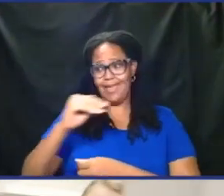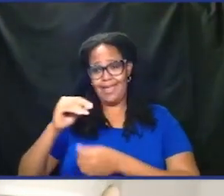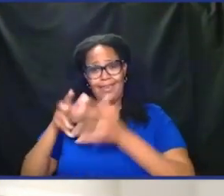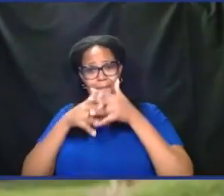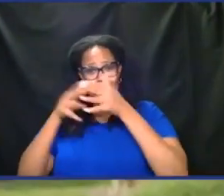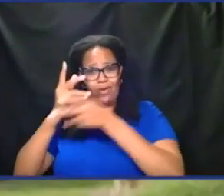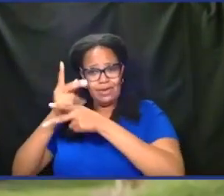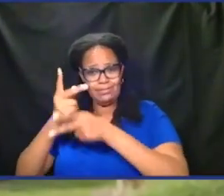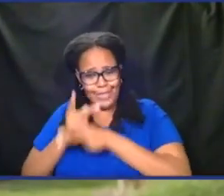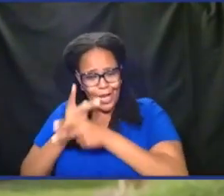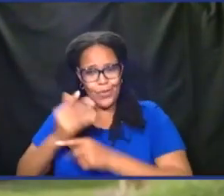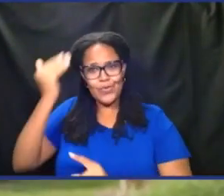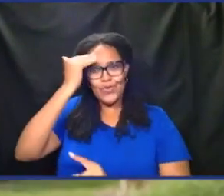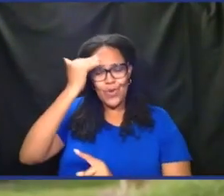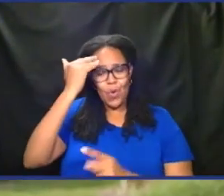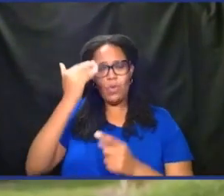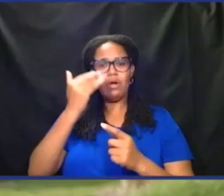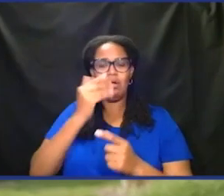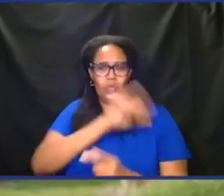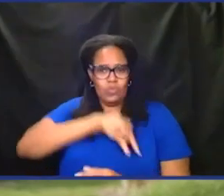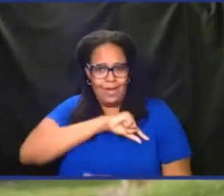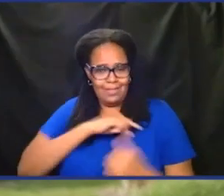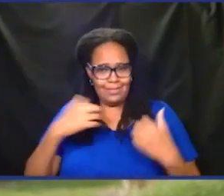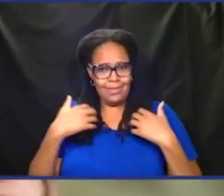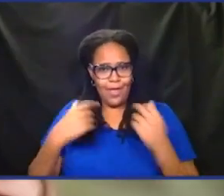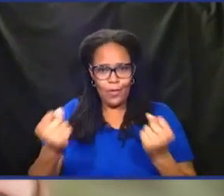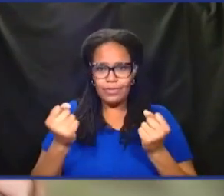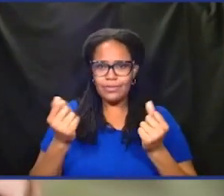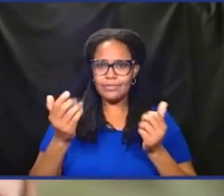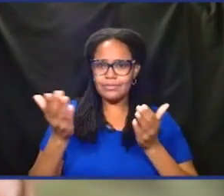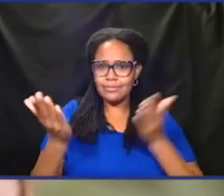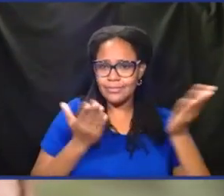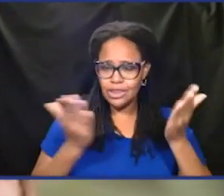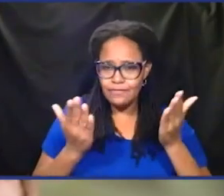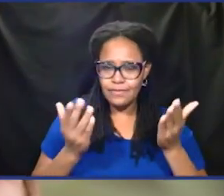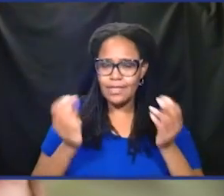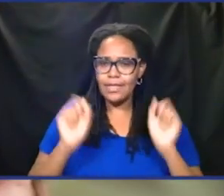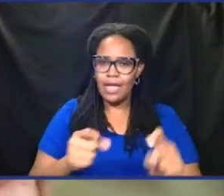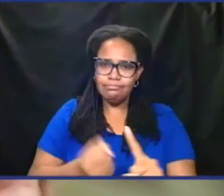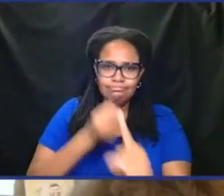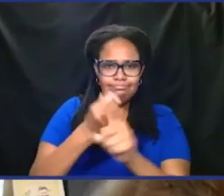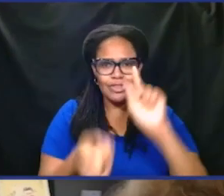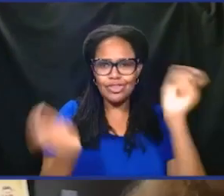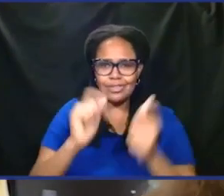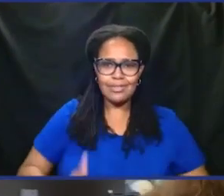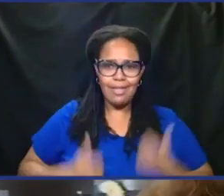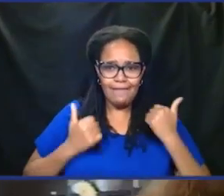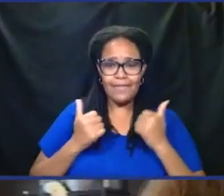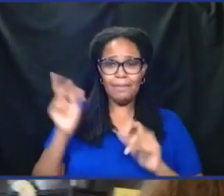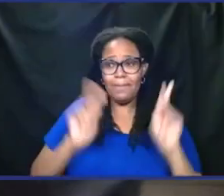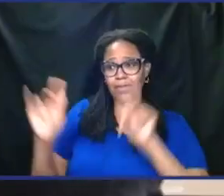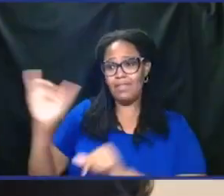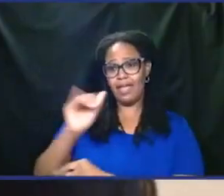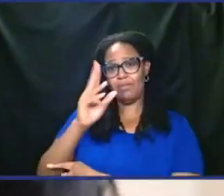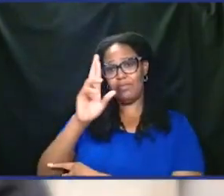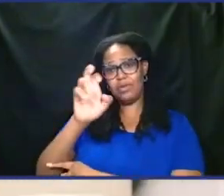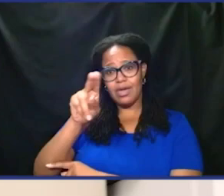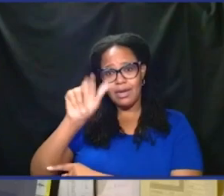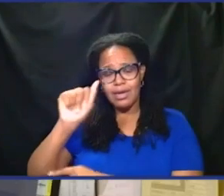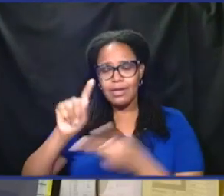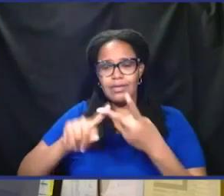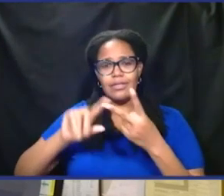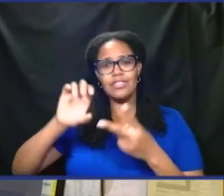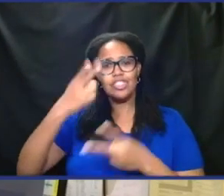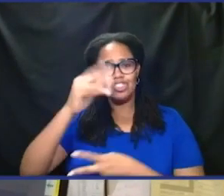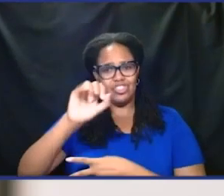lives. Americare supports the heroes at Good Samaritan. Health heroes like Brianna, Chef Marlo, Natalia,